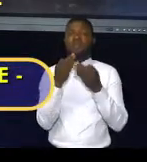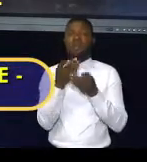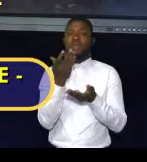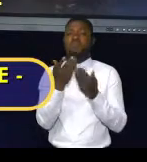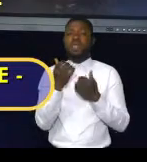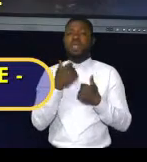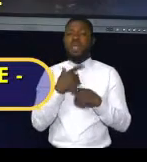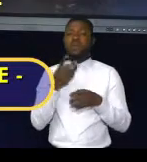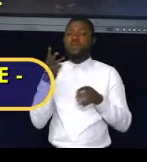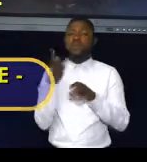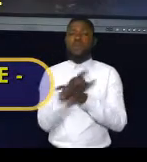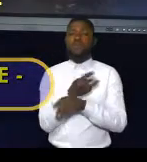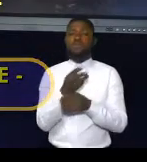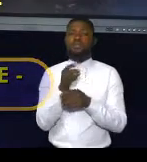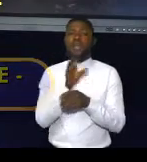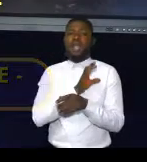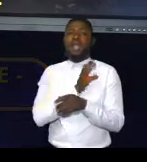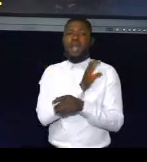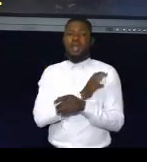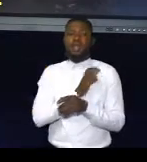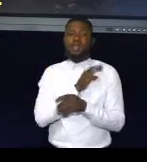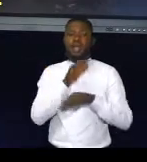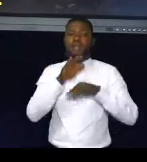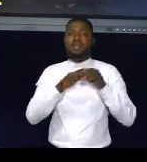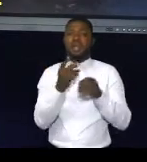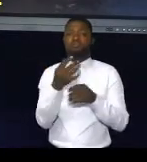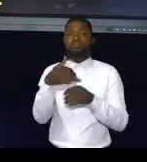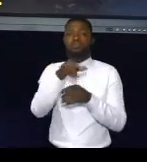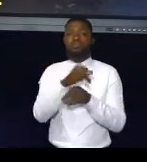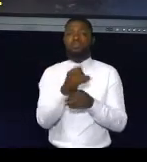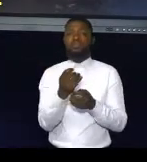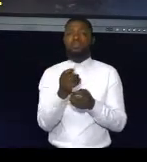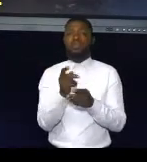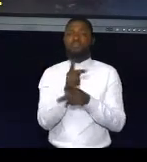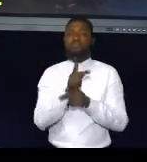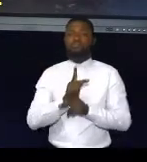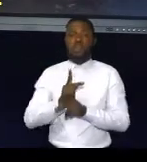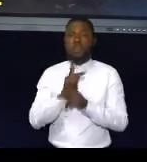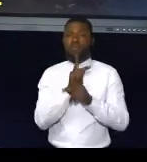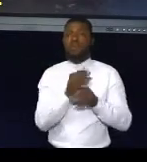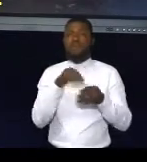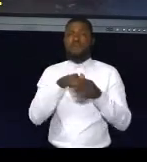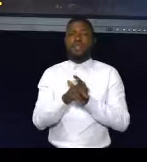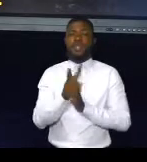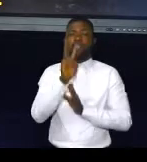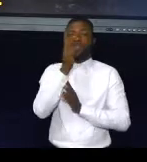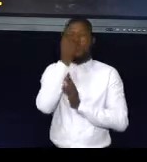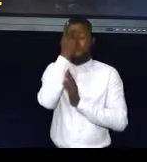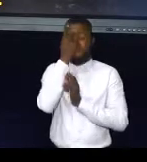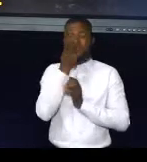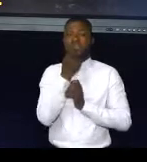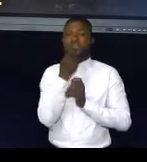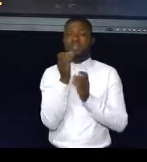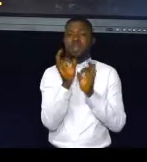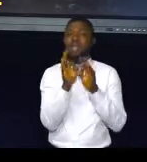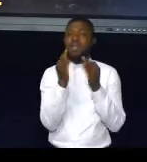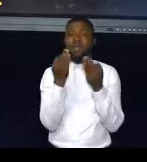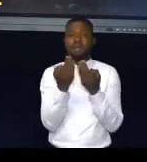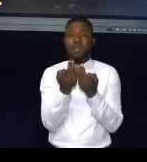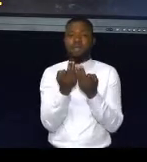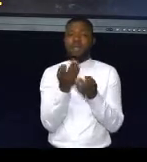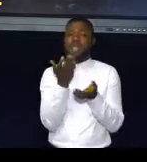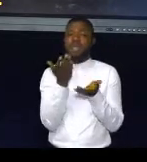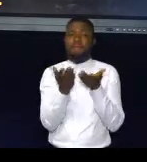worse characters than those brought up in two parent family. Children brought up in single parent